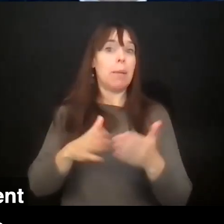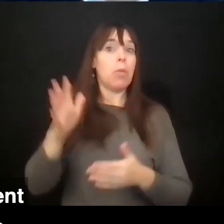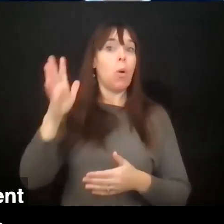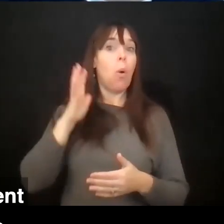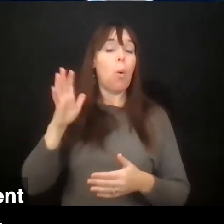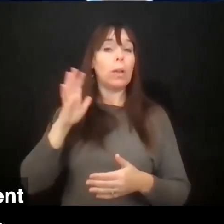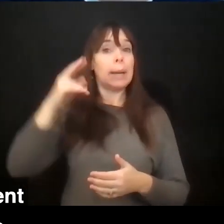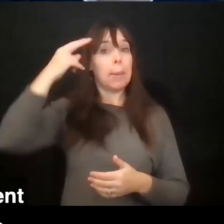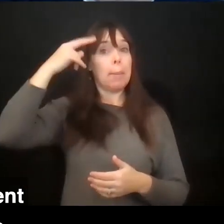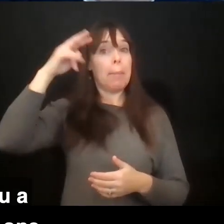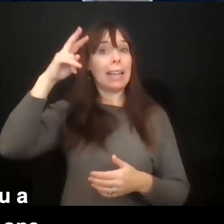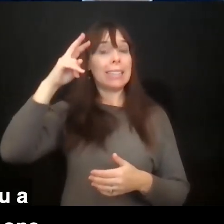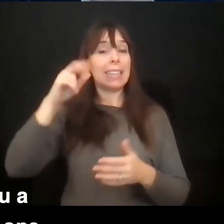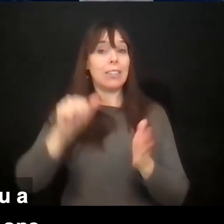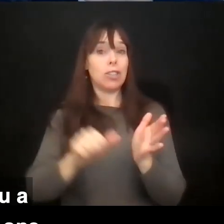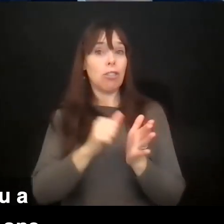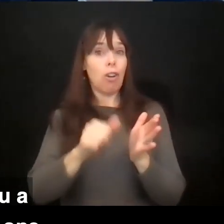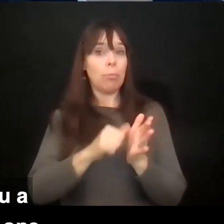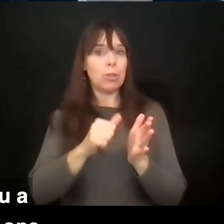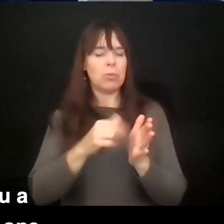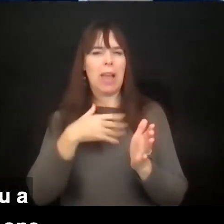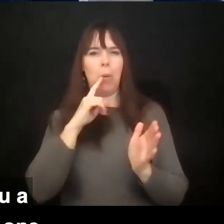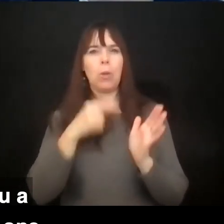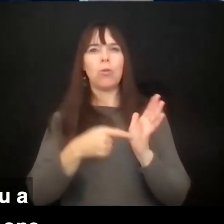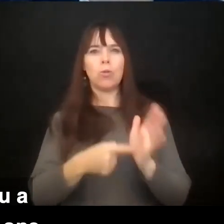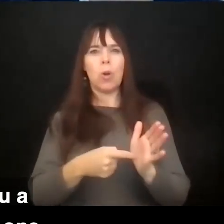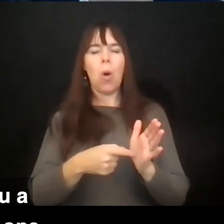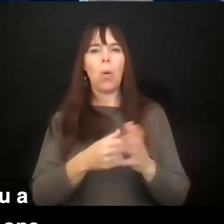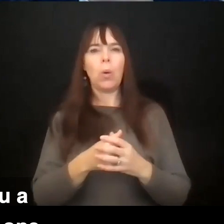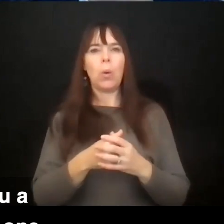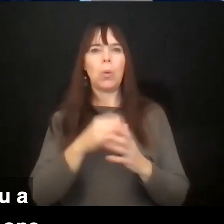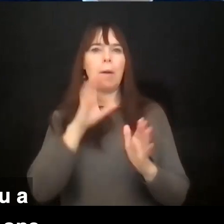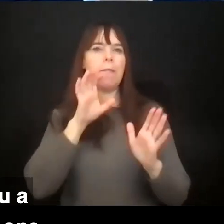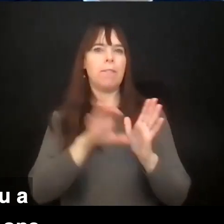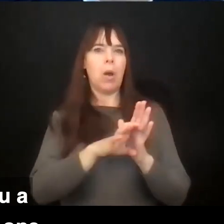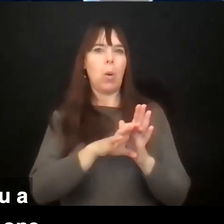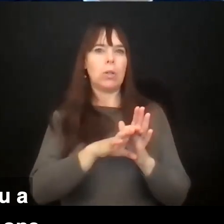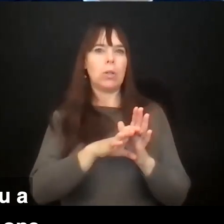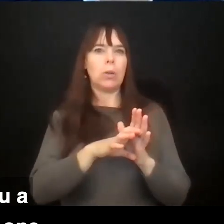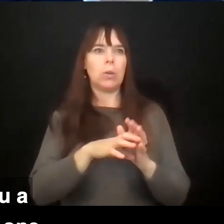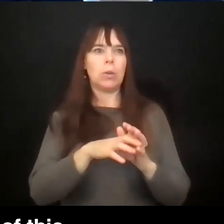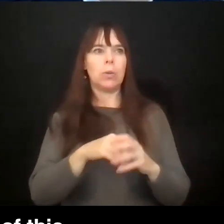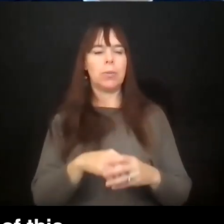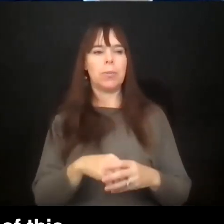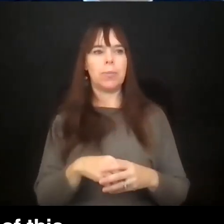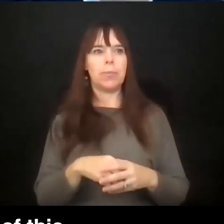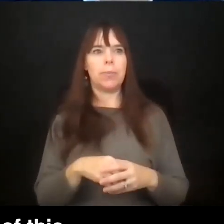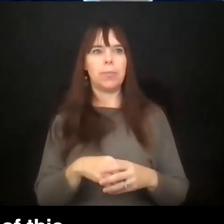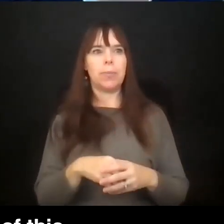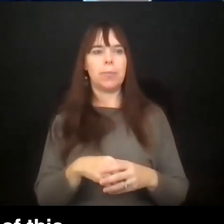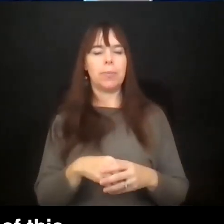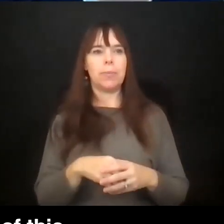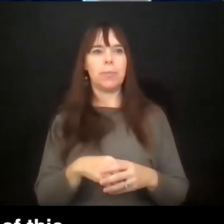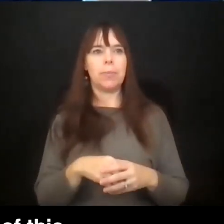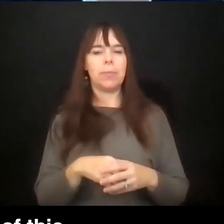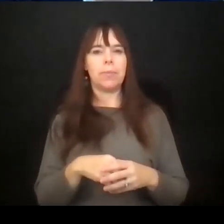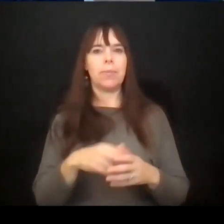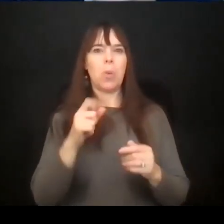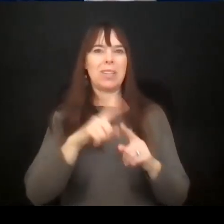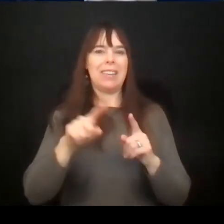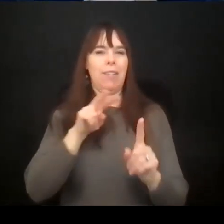Mexican sculptures. And I'm going to show you a photograph I found of one, and here are other views of